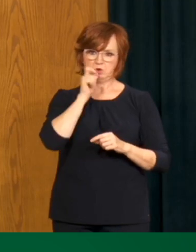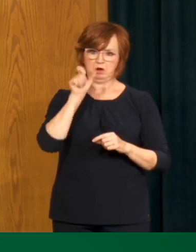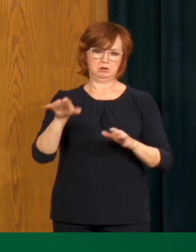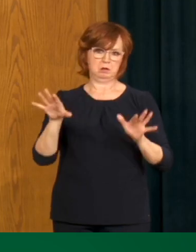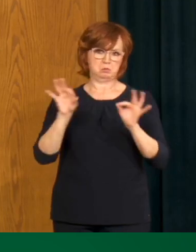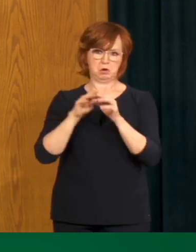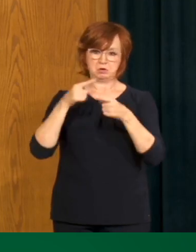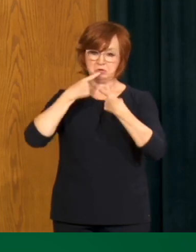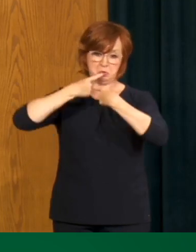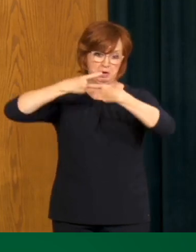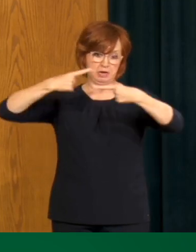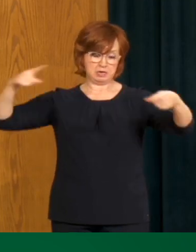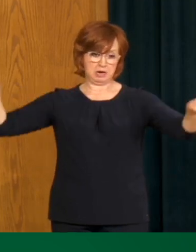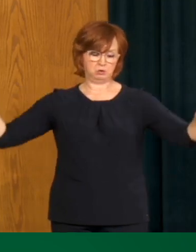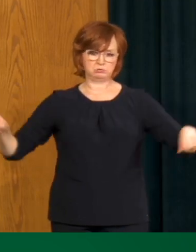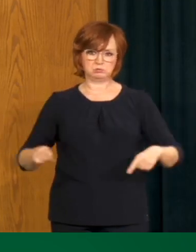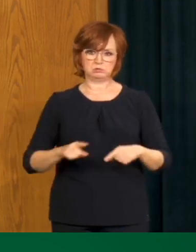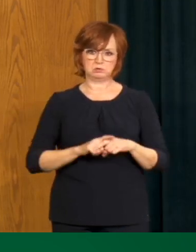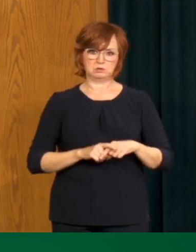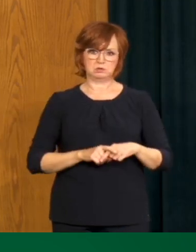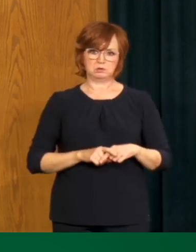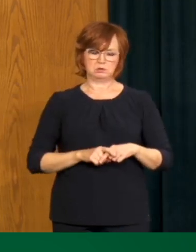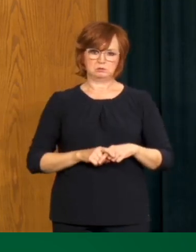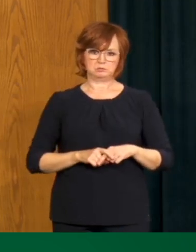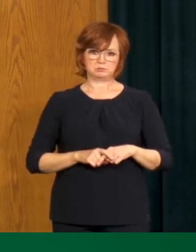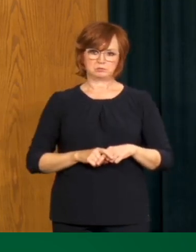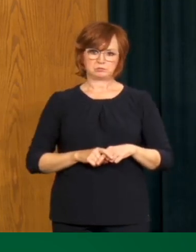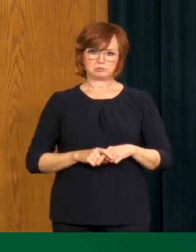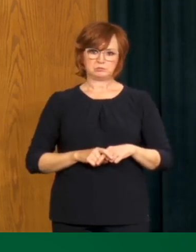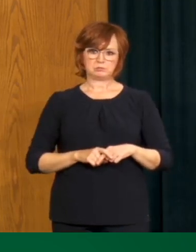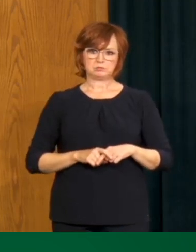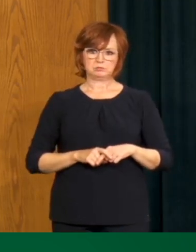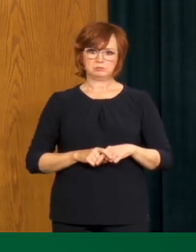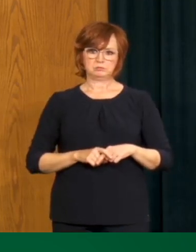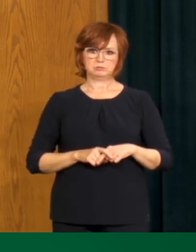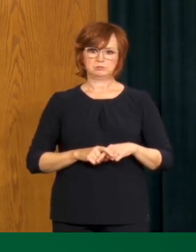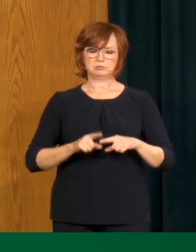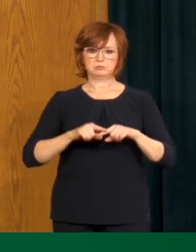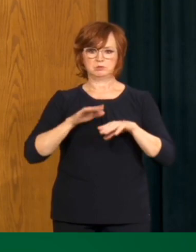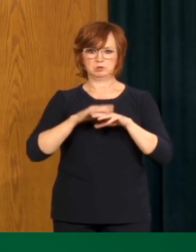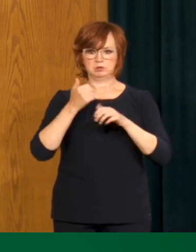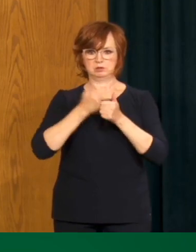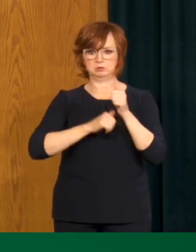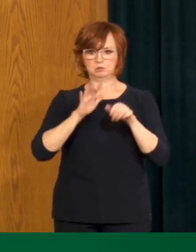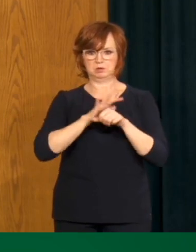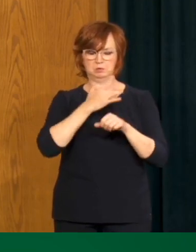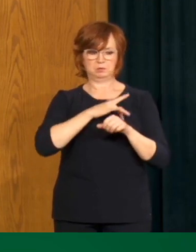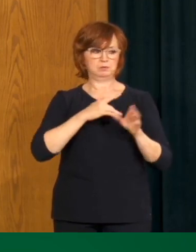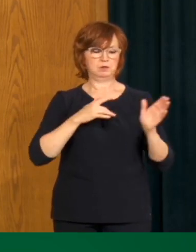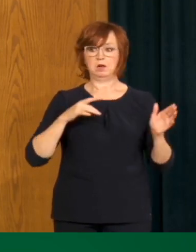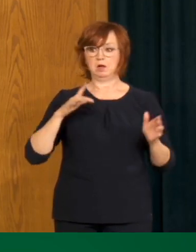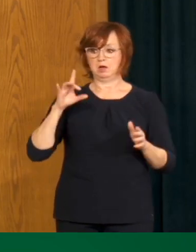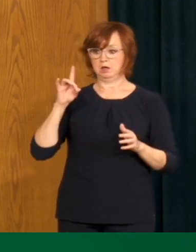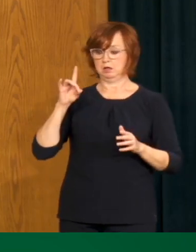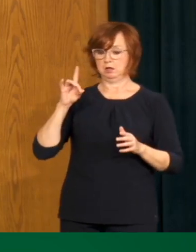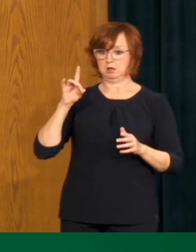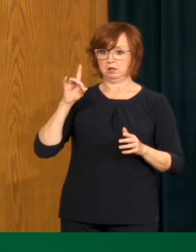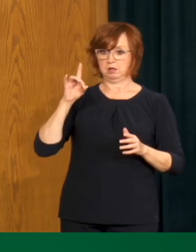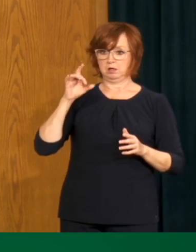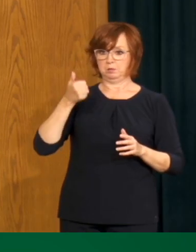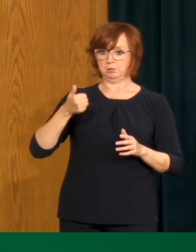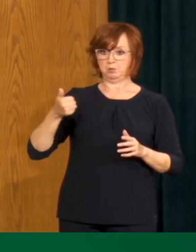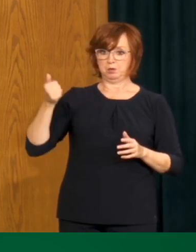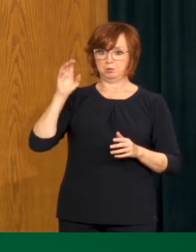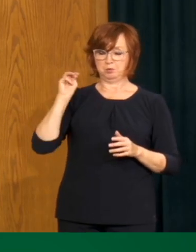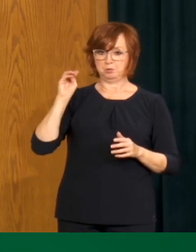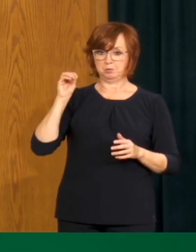some change in what you can do within a certain portion of the province. I think if I could just add to that, Dominic, there has